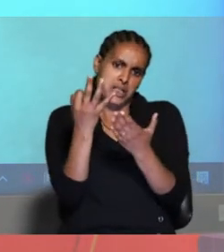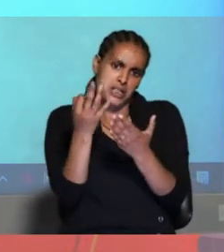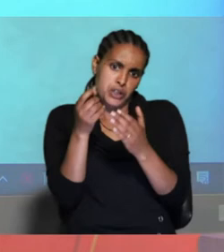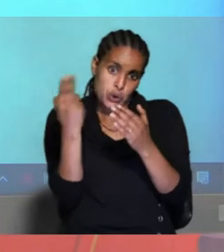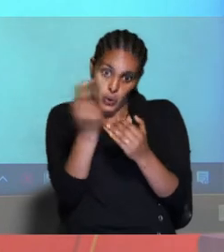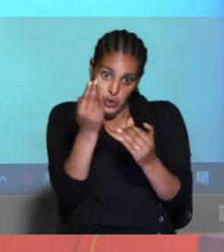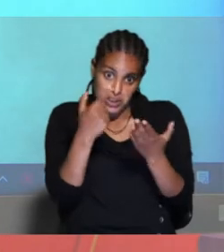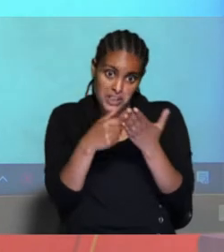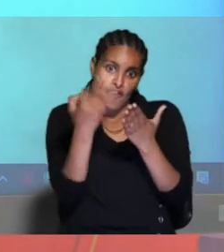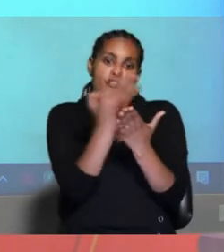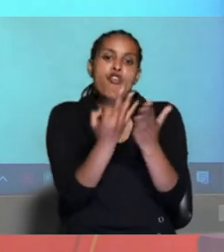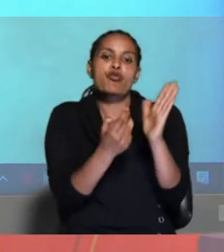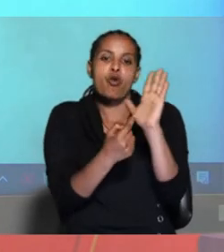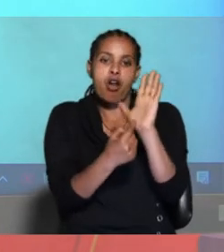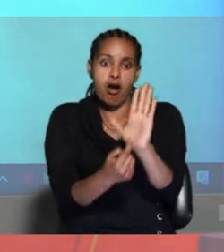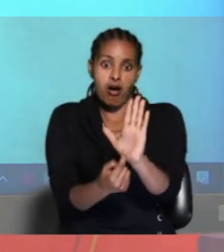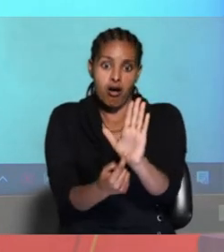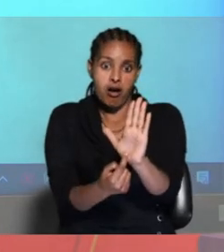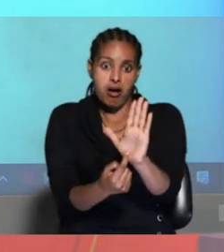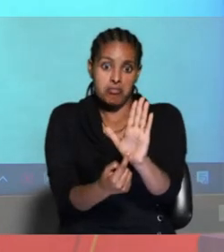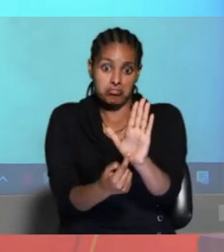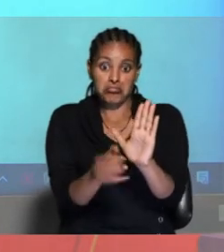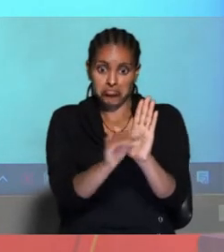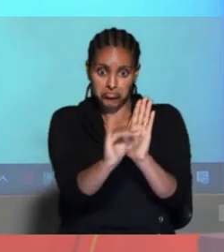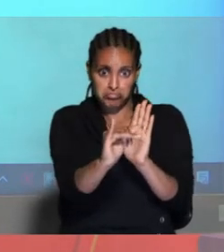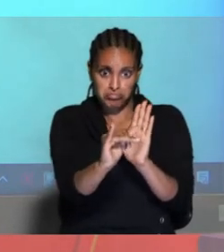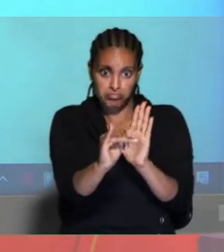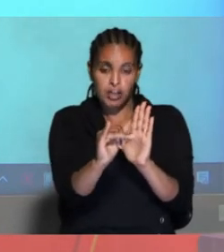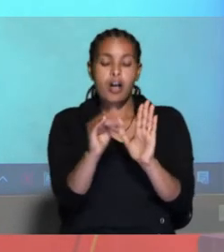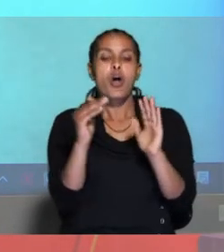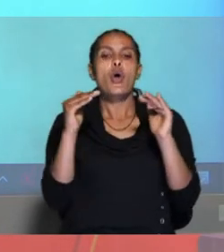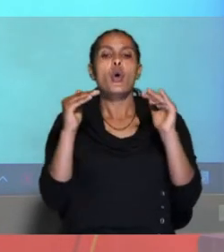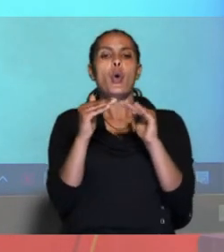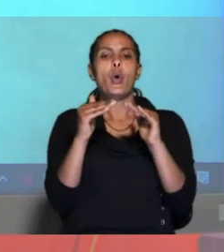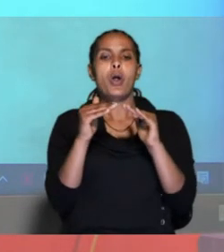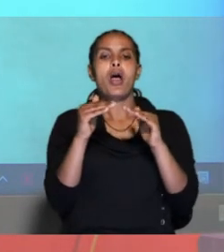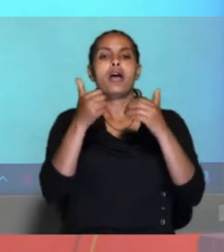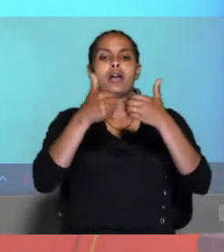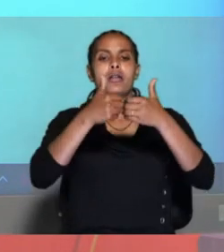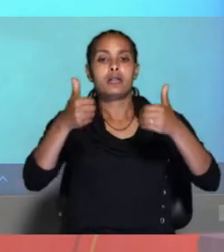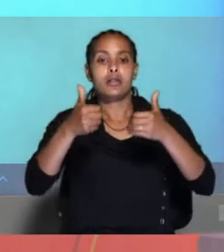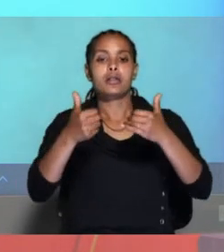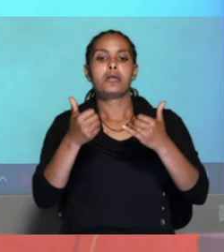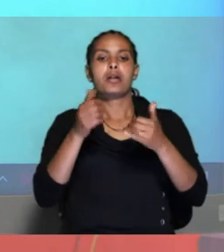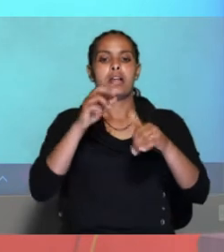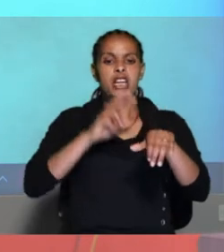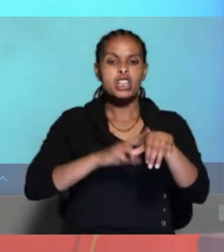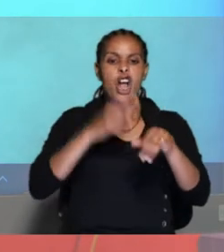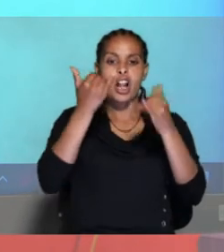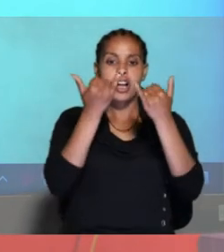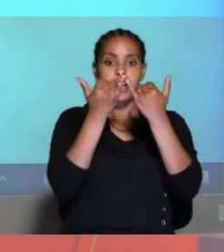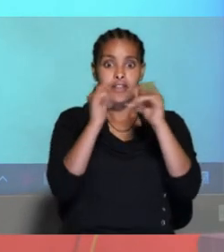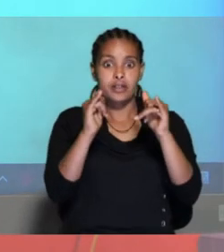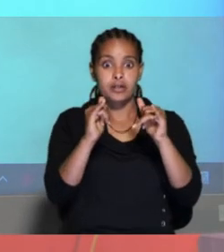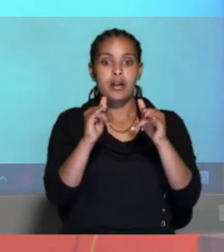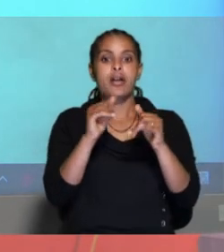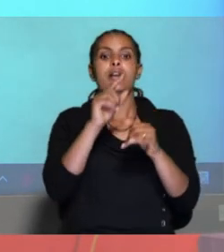this formula. You see, percent ionization equal amount dissociated divided by initial concentration